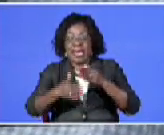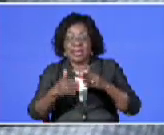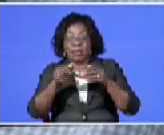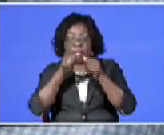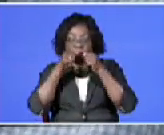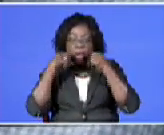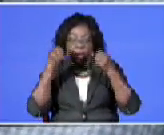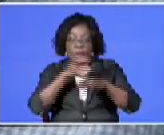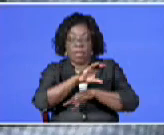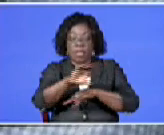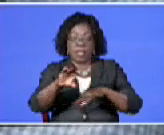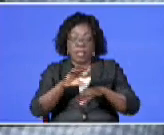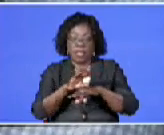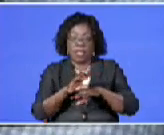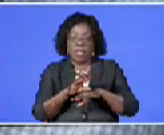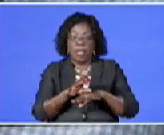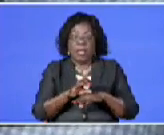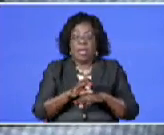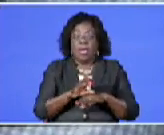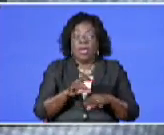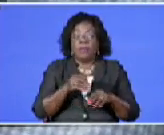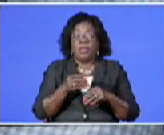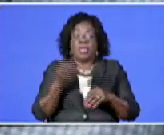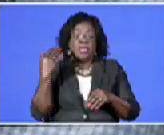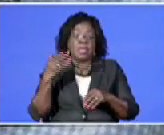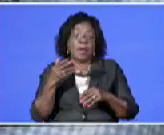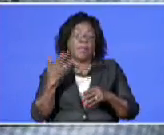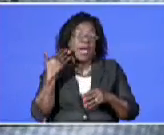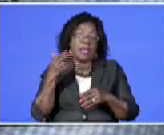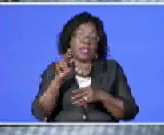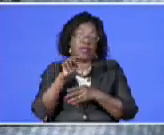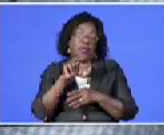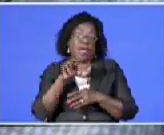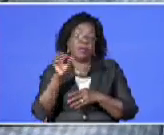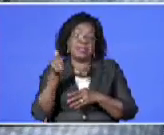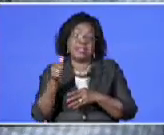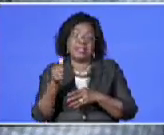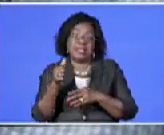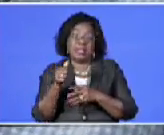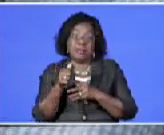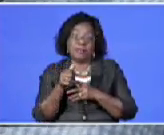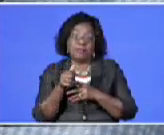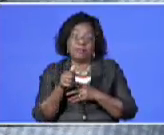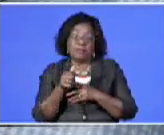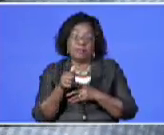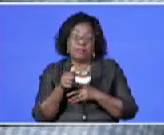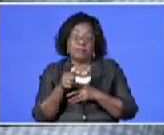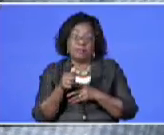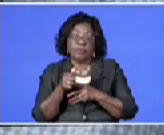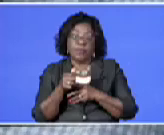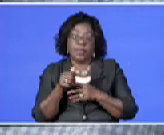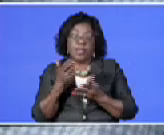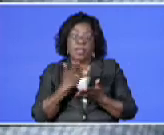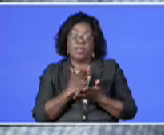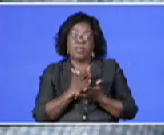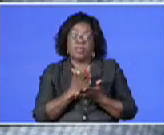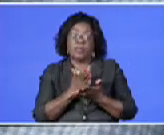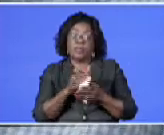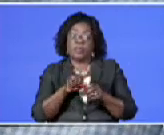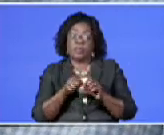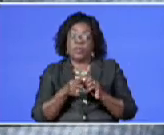involved with the team that took that down back in 2010, and that had asbestos throughout it. And so there's a